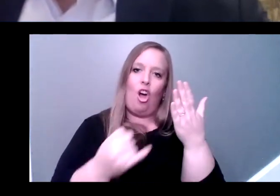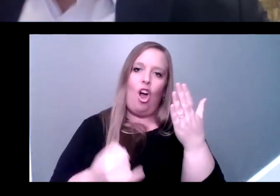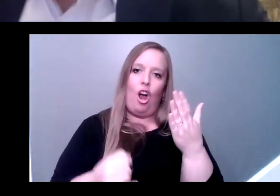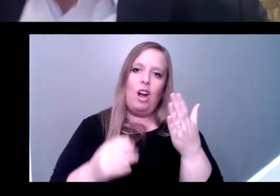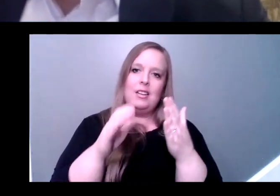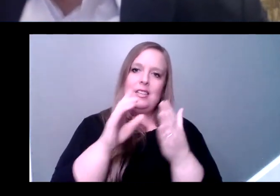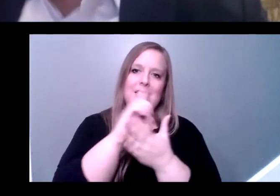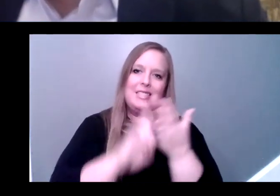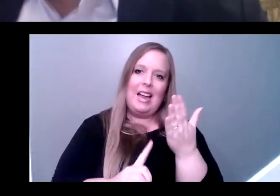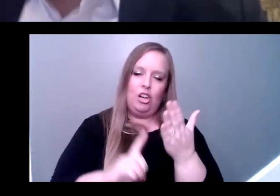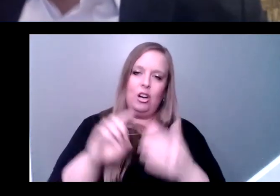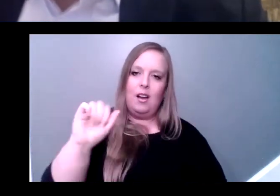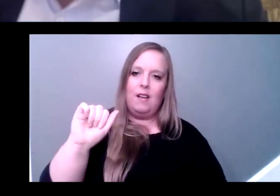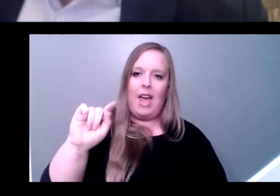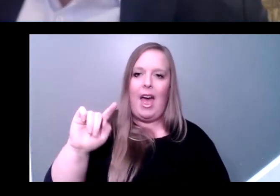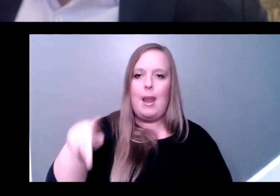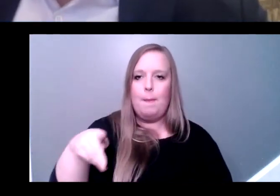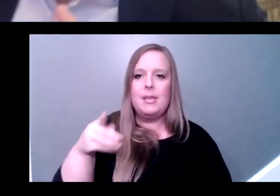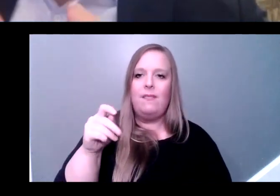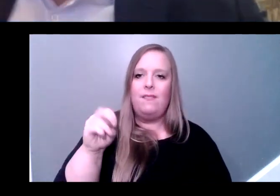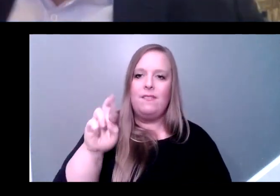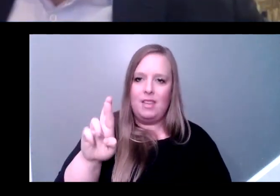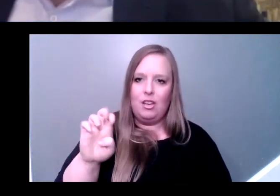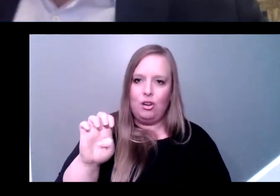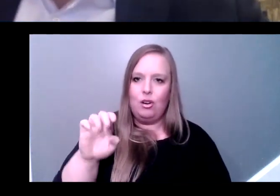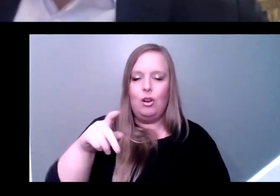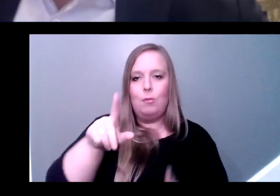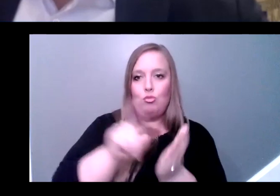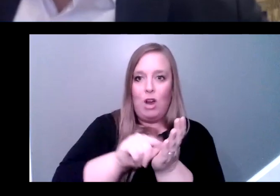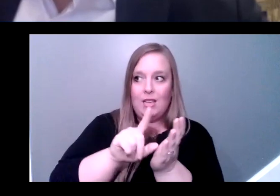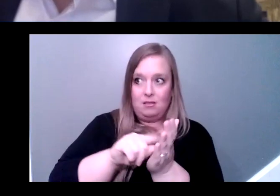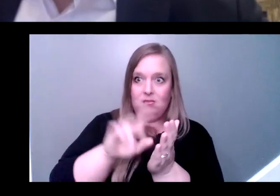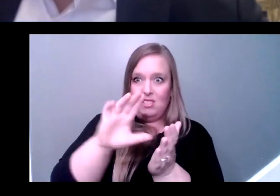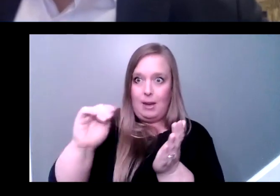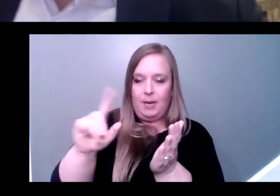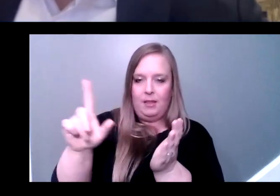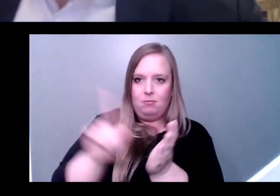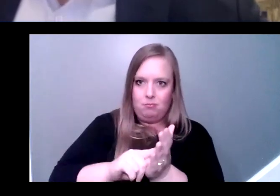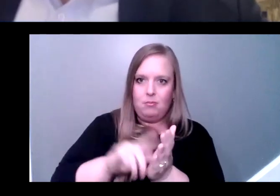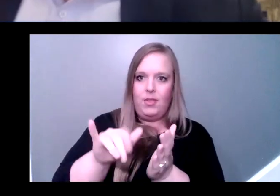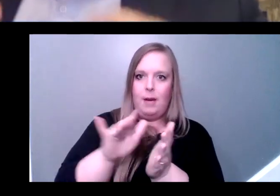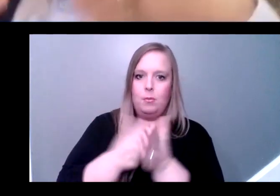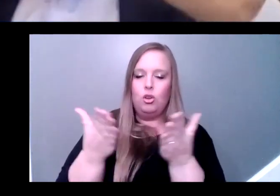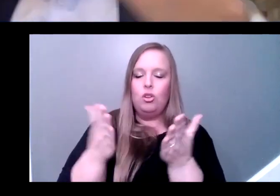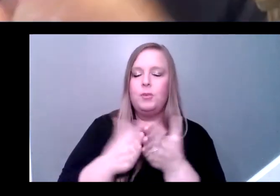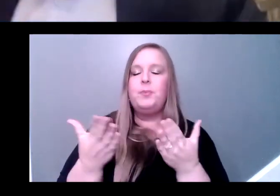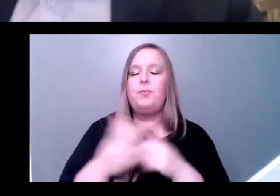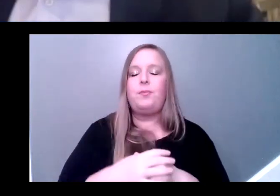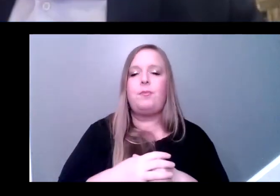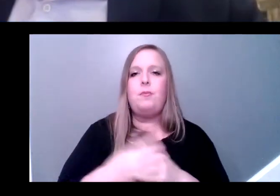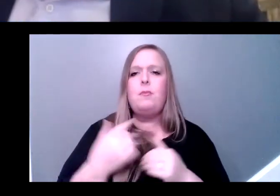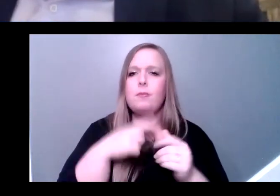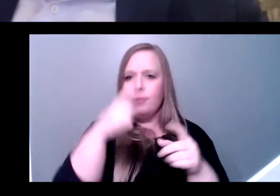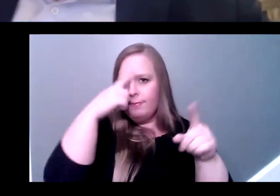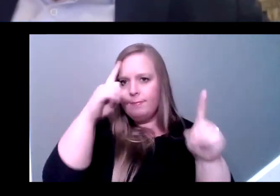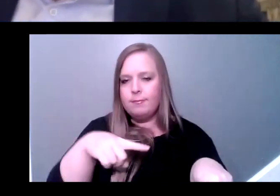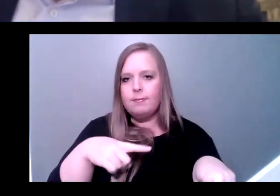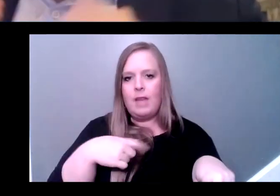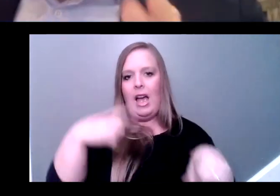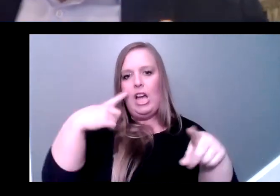how psychologically intimidating this is for survivors, particularly people living in Republika